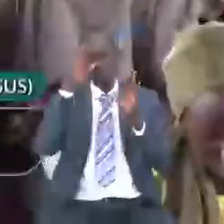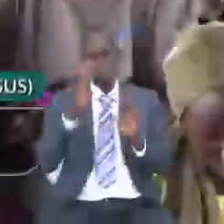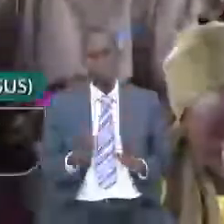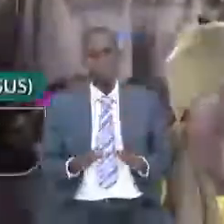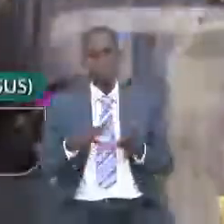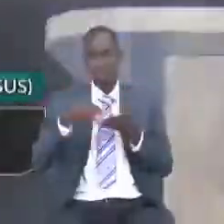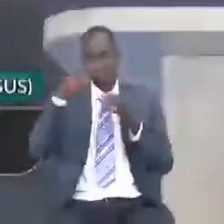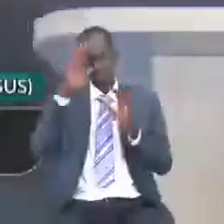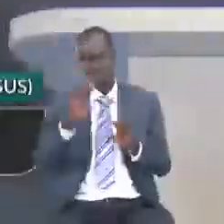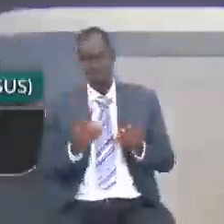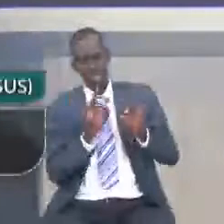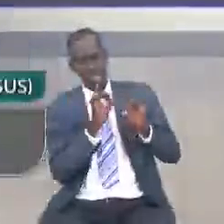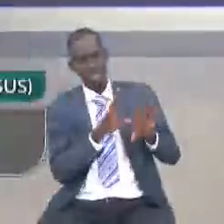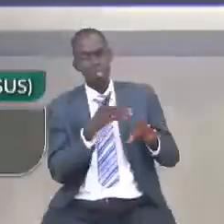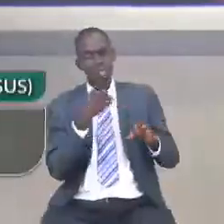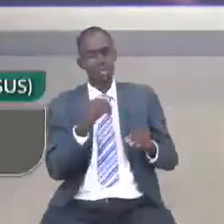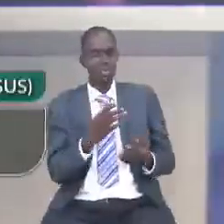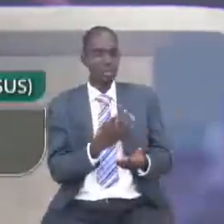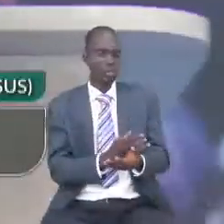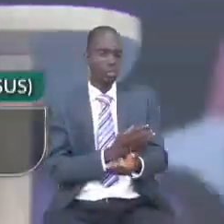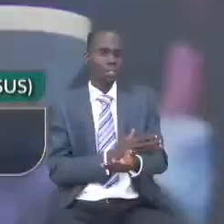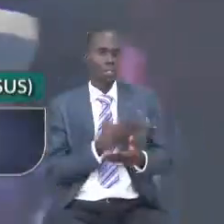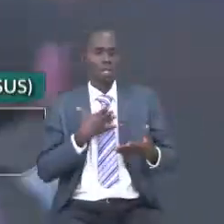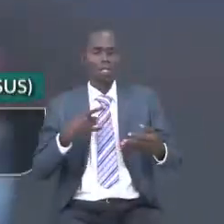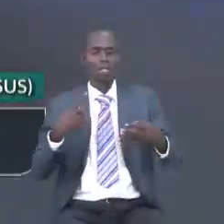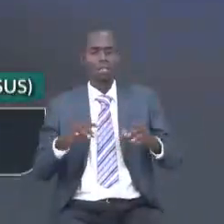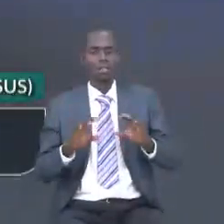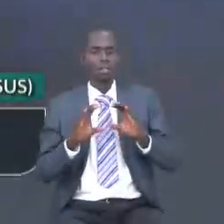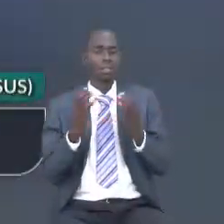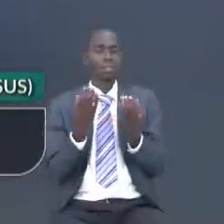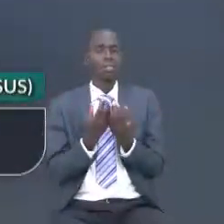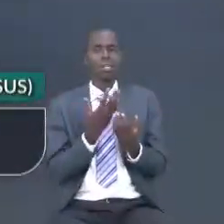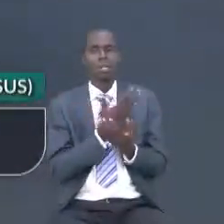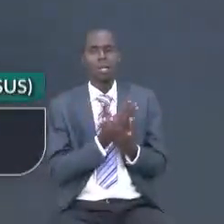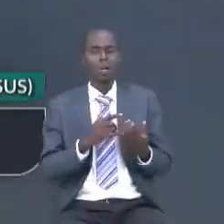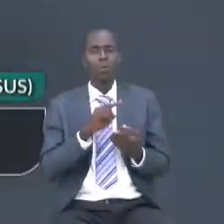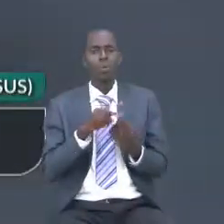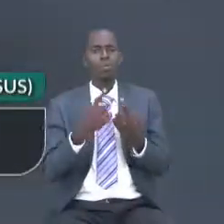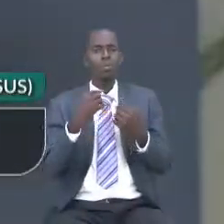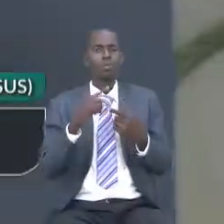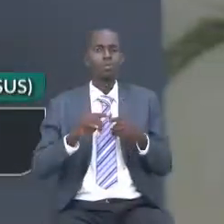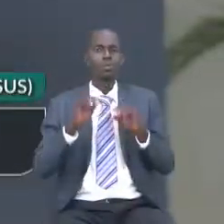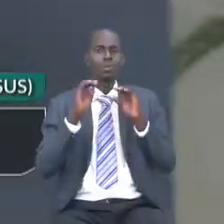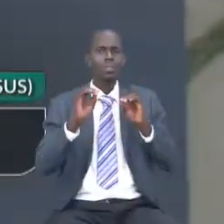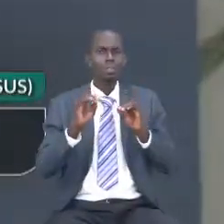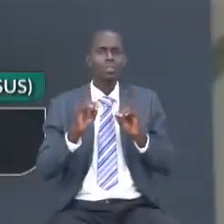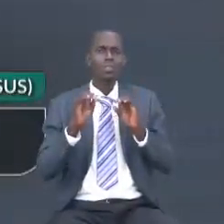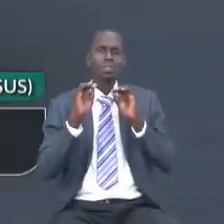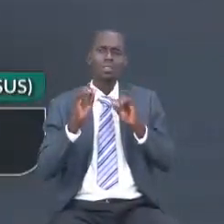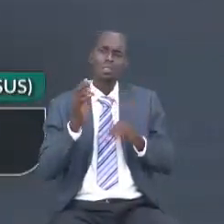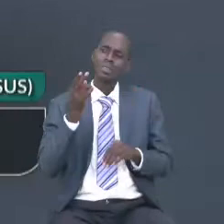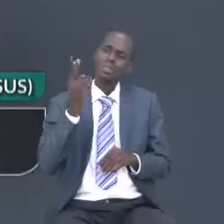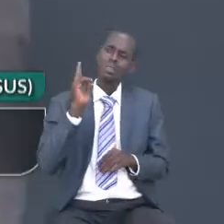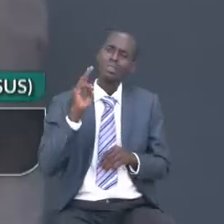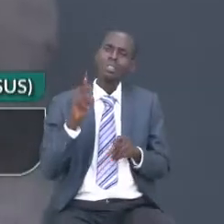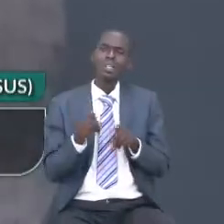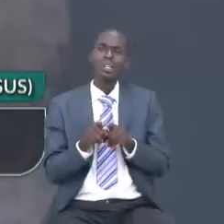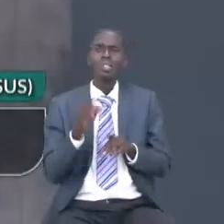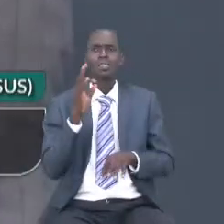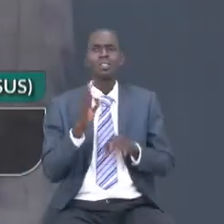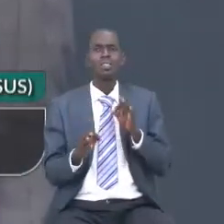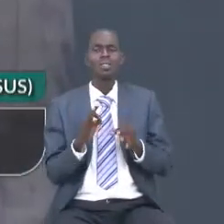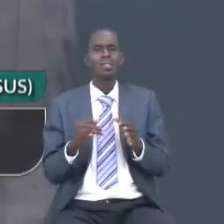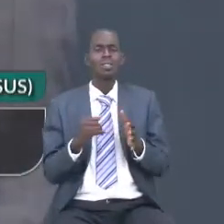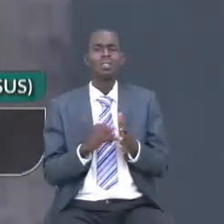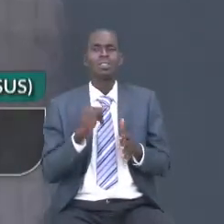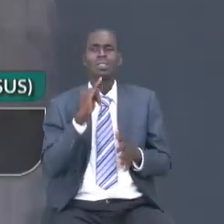hate the class. And when they come to teach, they teach history as if history is a relic of the